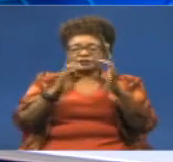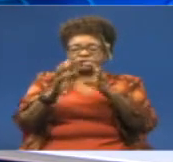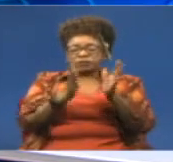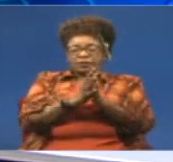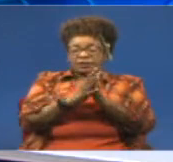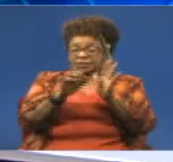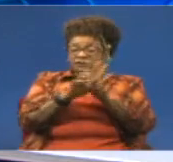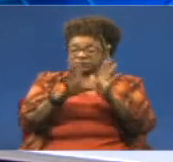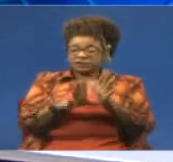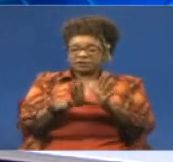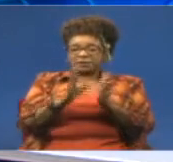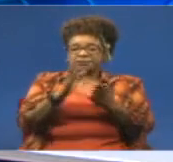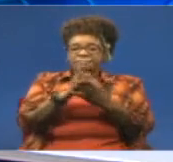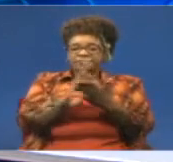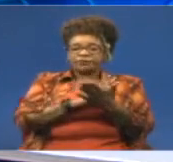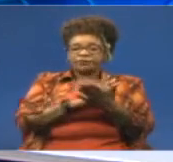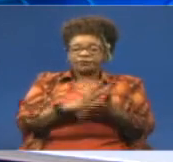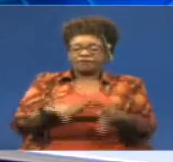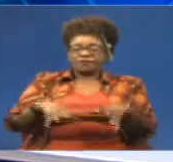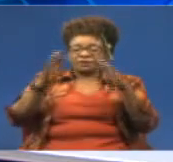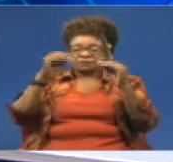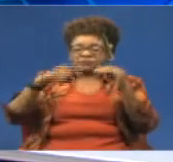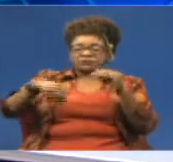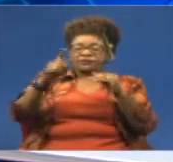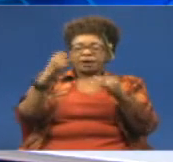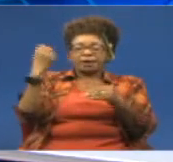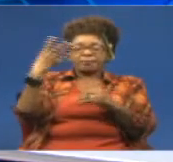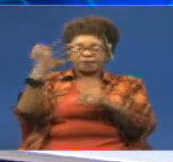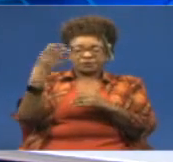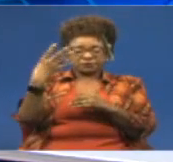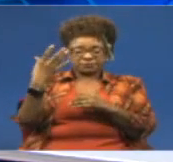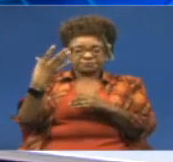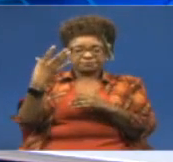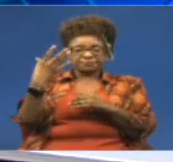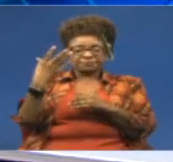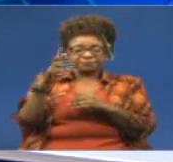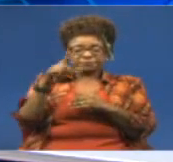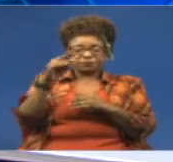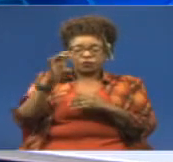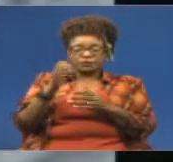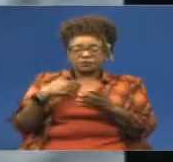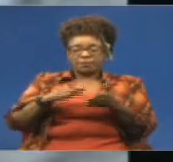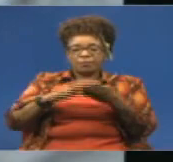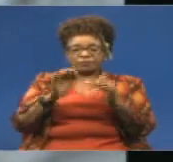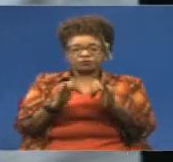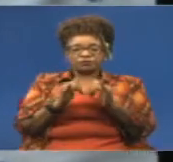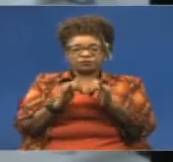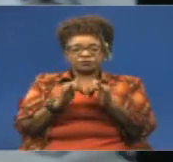legislator before finding himself in an ambulance. Let's get more from NTV's Lois Wangoi.